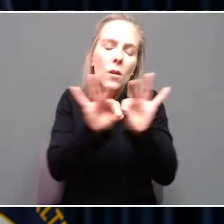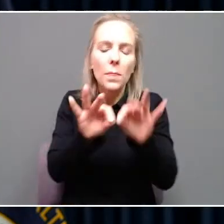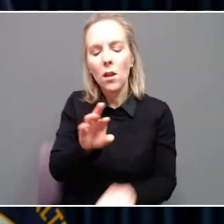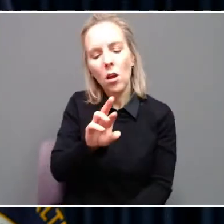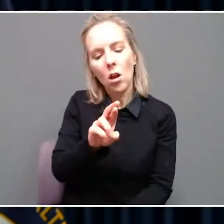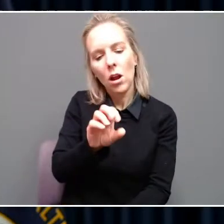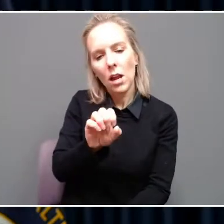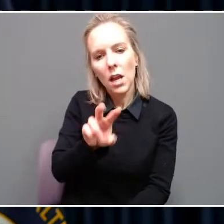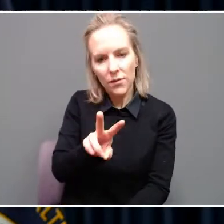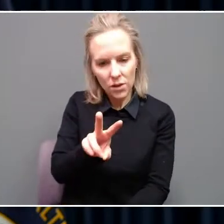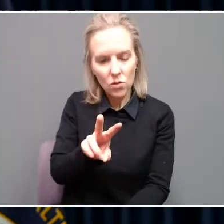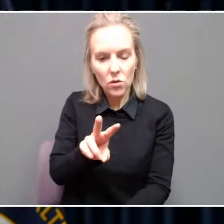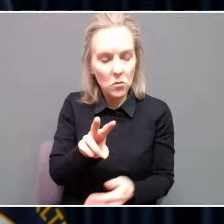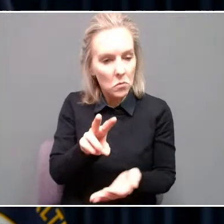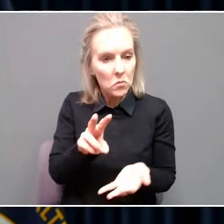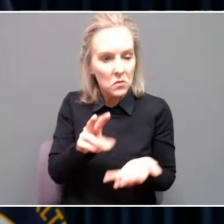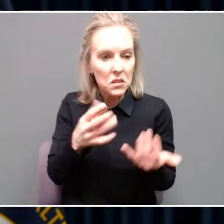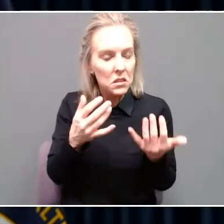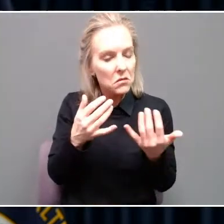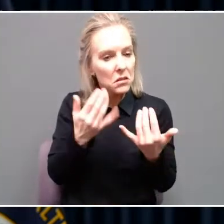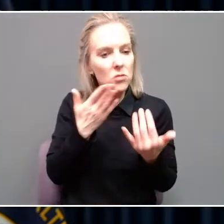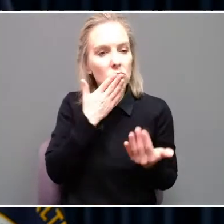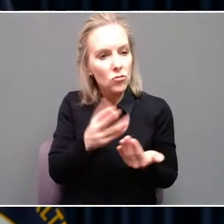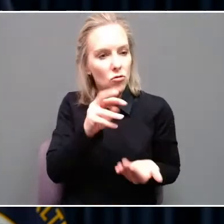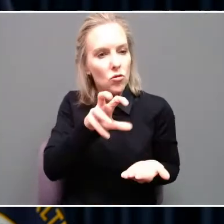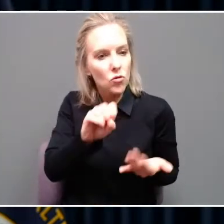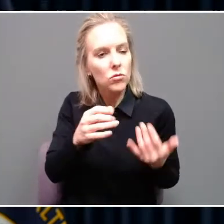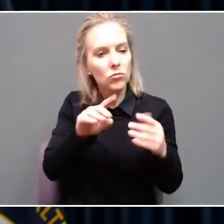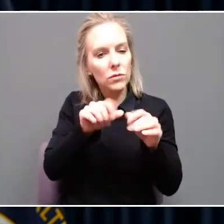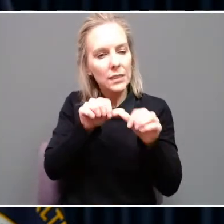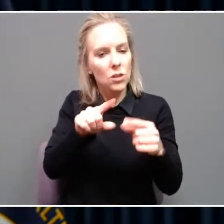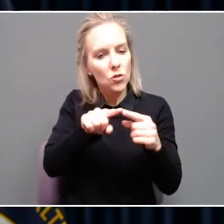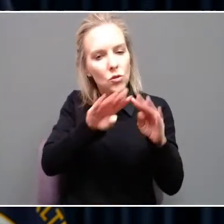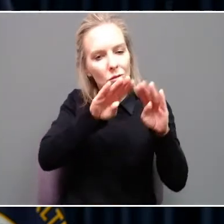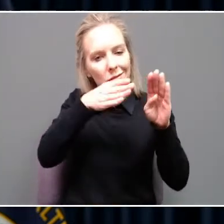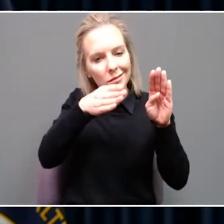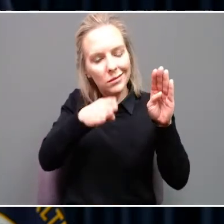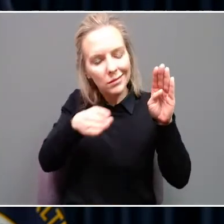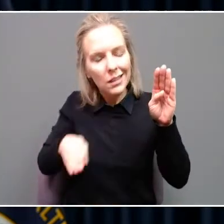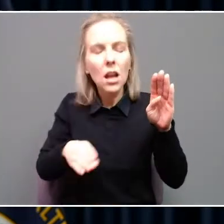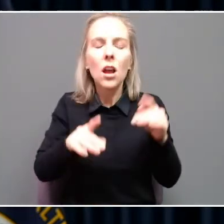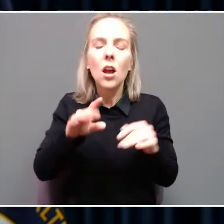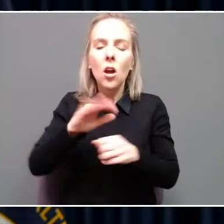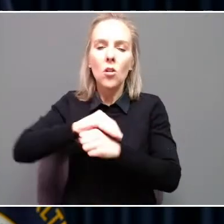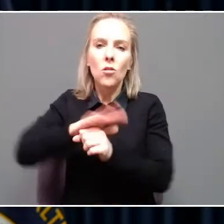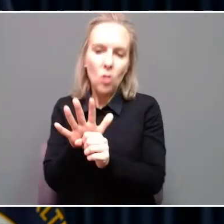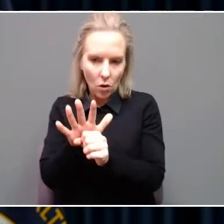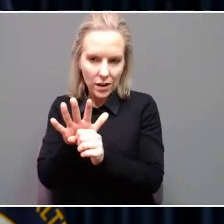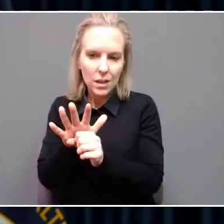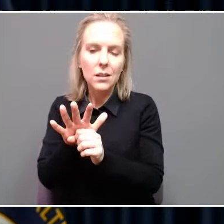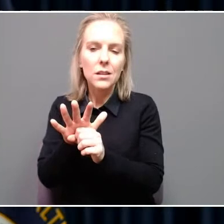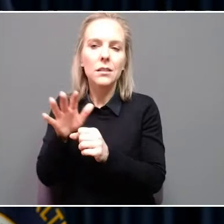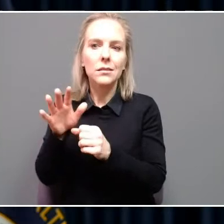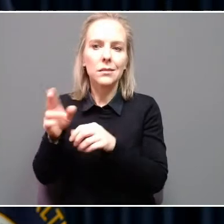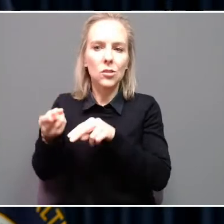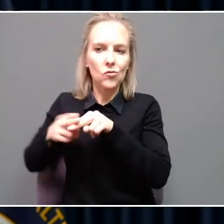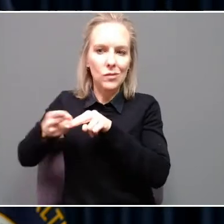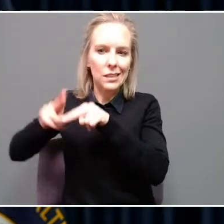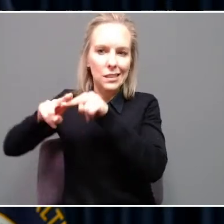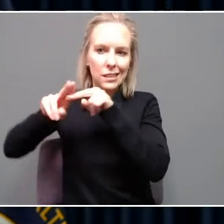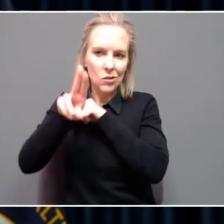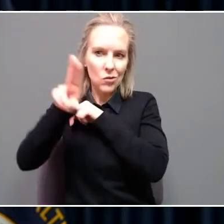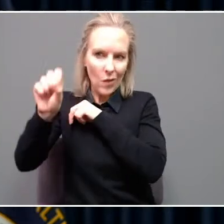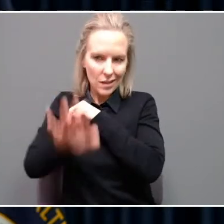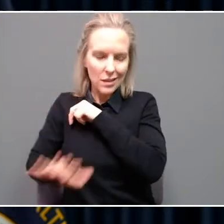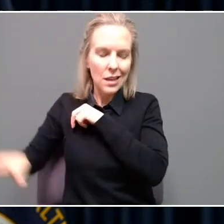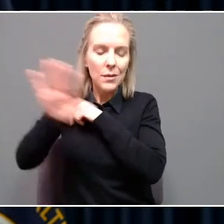to decline, which is good news. COVID-19 is increasing in the United States, but we in Kentucky are still